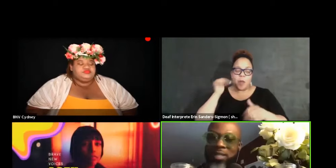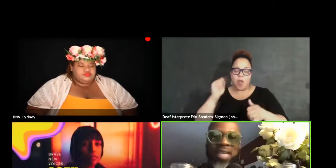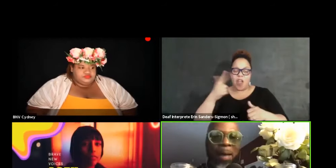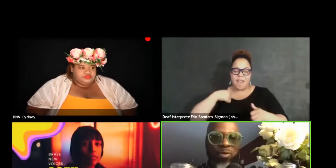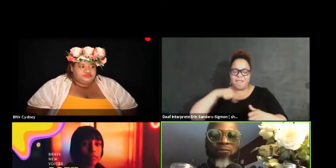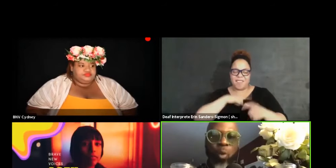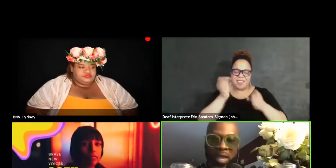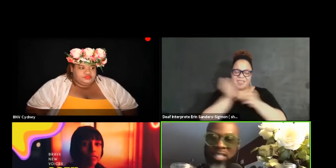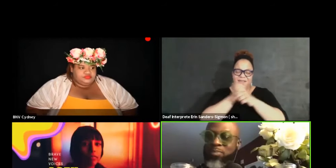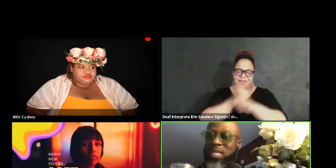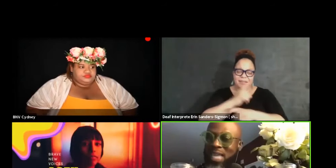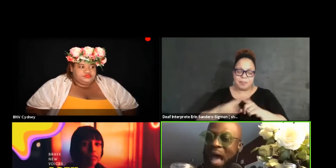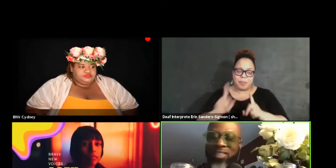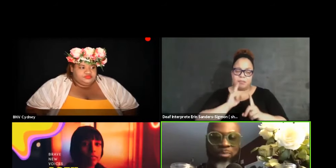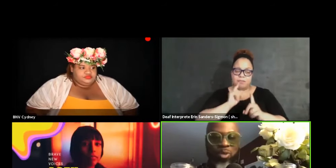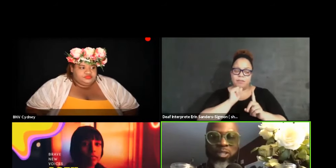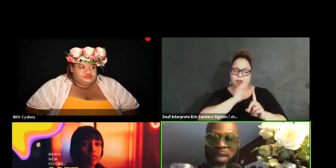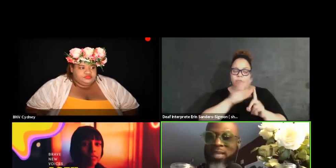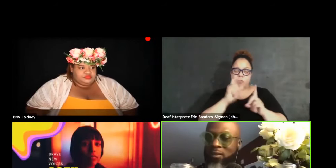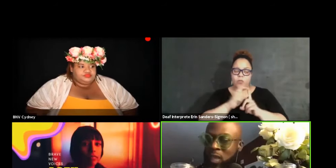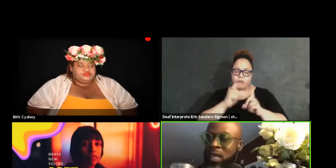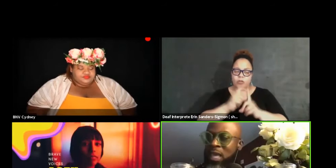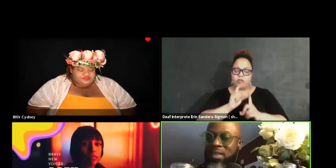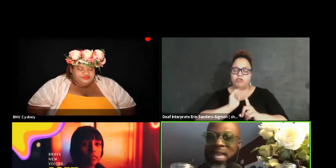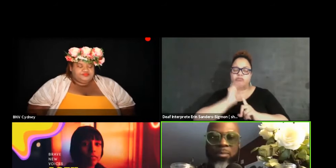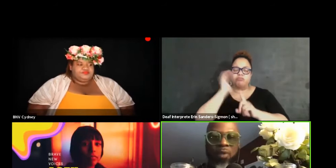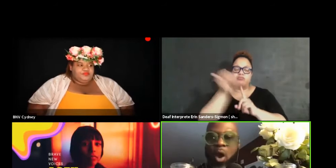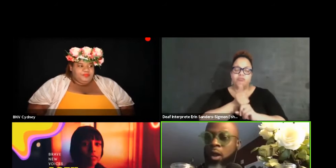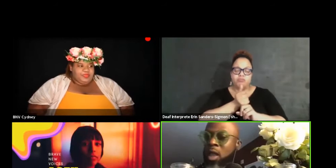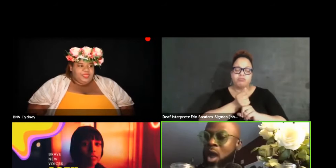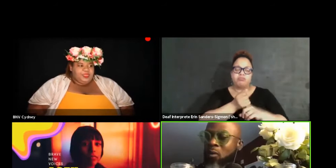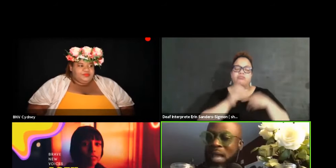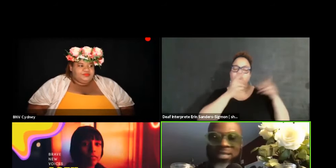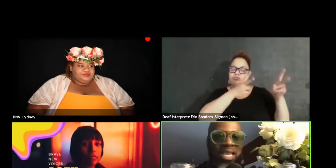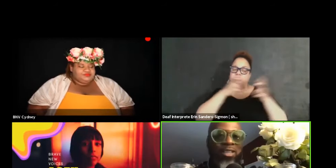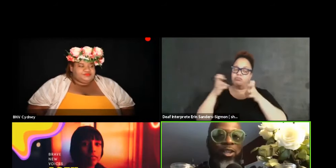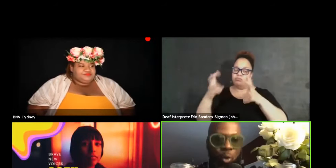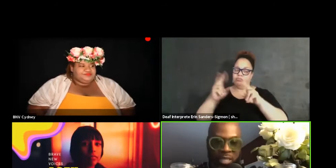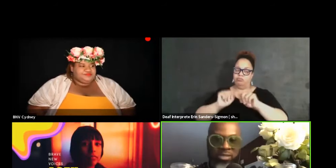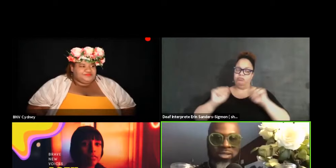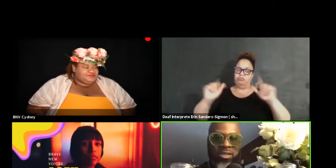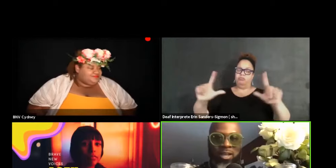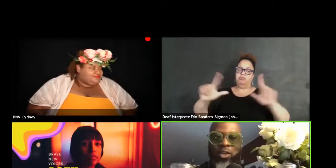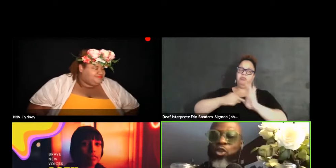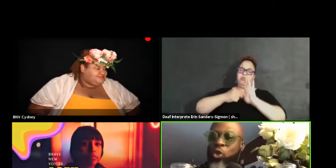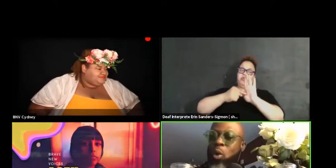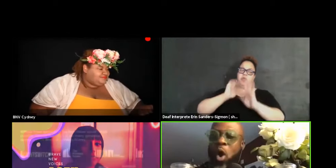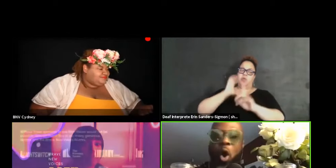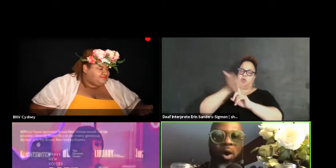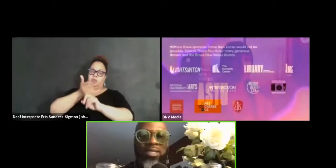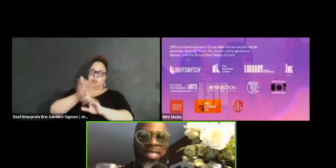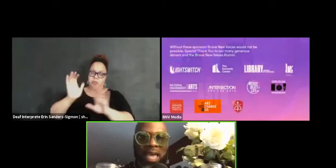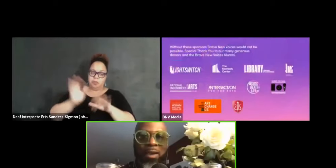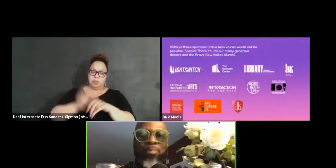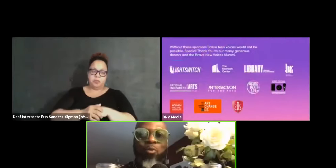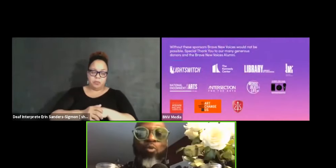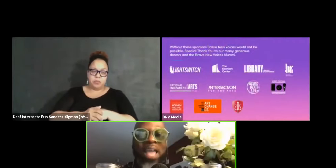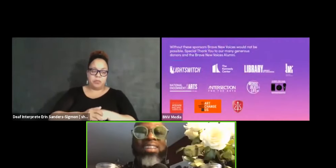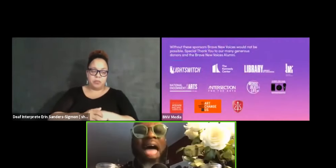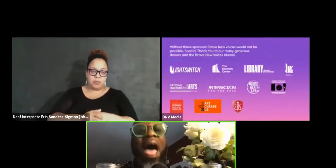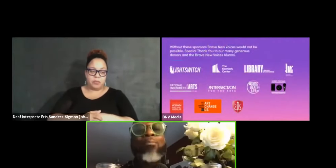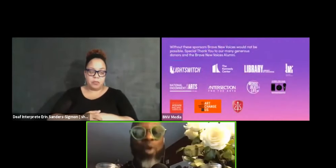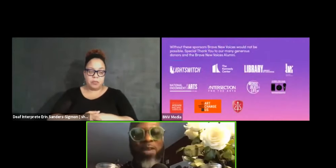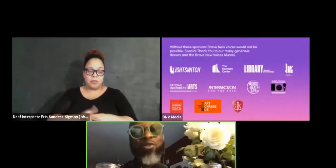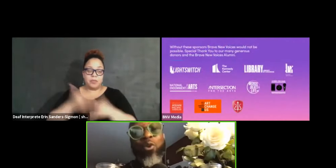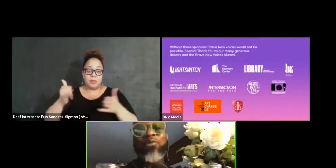So adopt the voice, but not the perspective in the name of art. All right, St. Louis, you are on deck, but